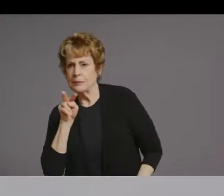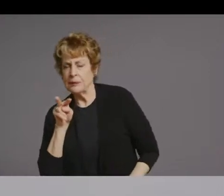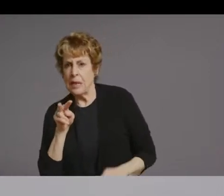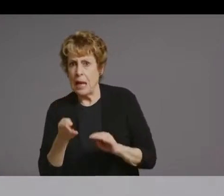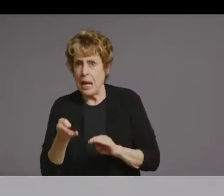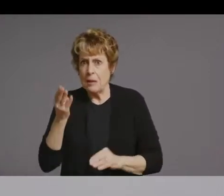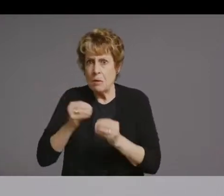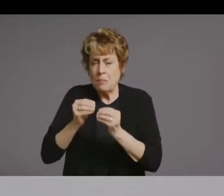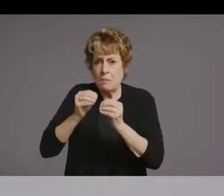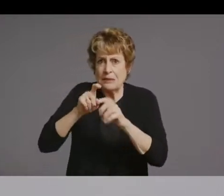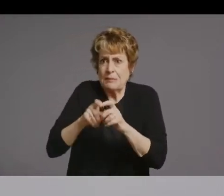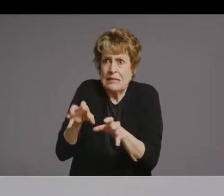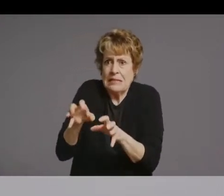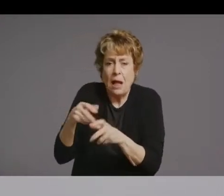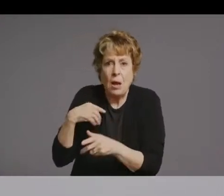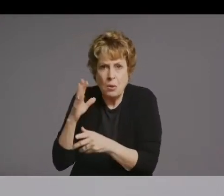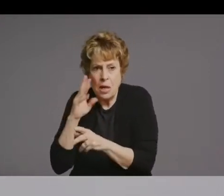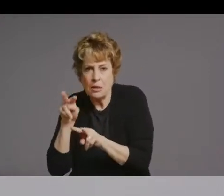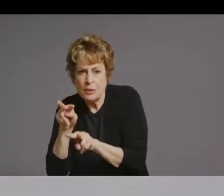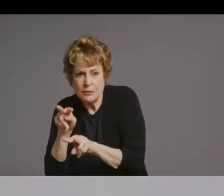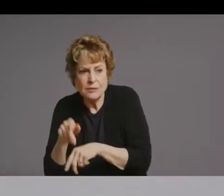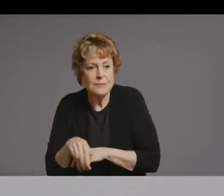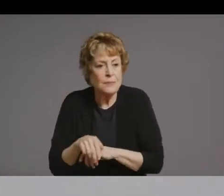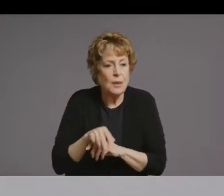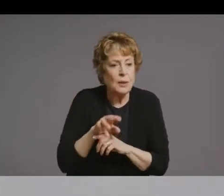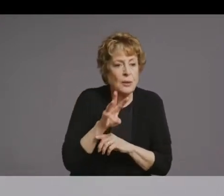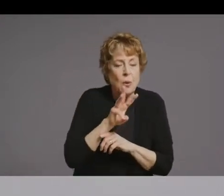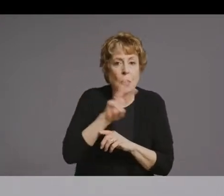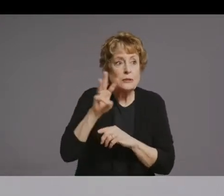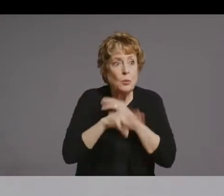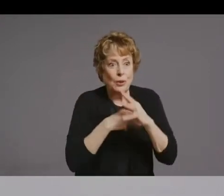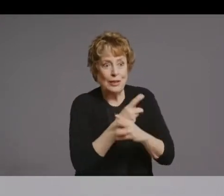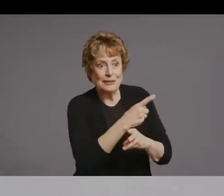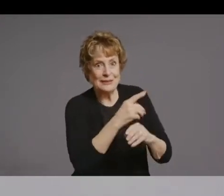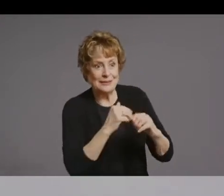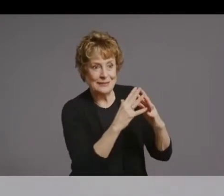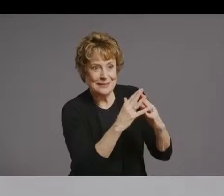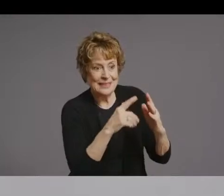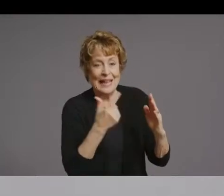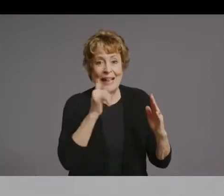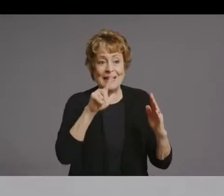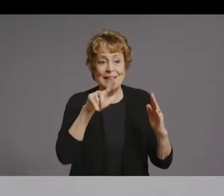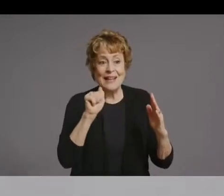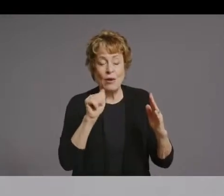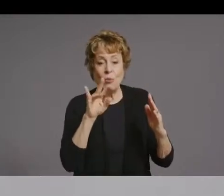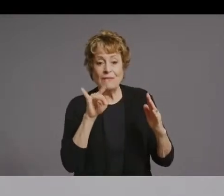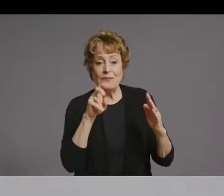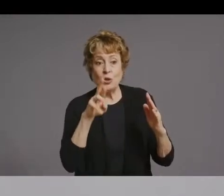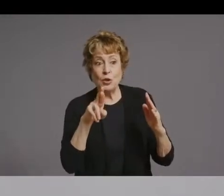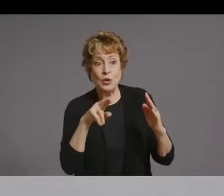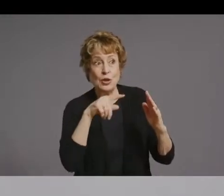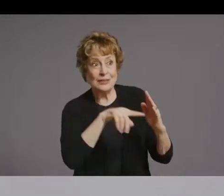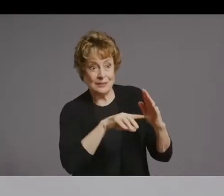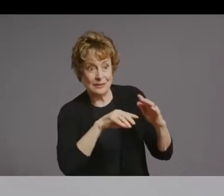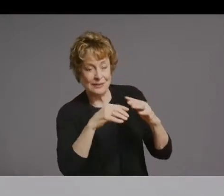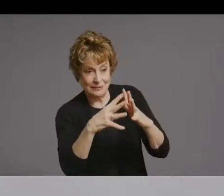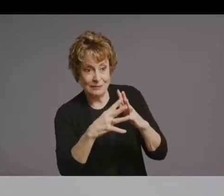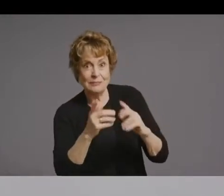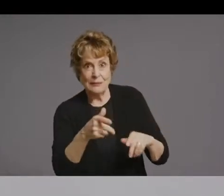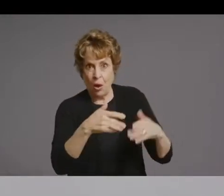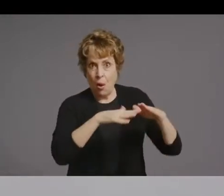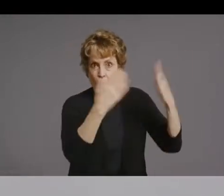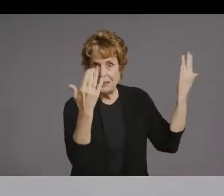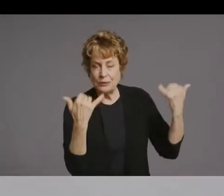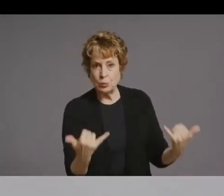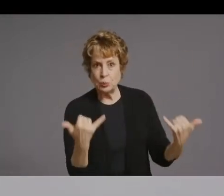for our Westworld and our Gila River should have gone live today as well, unless there was some issue with it. So, you know,